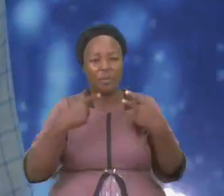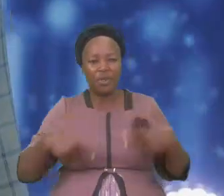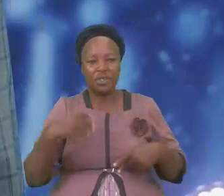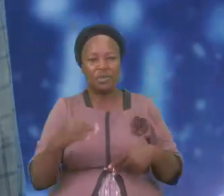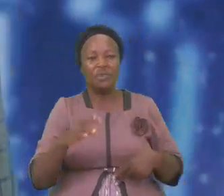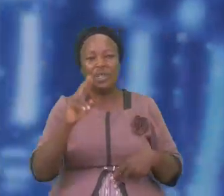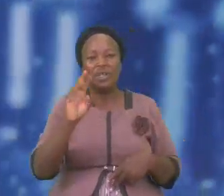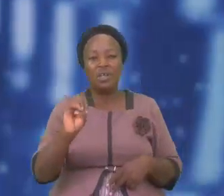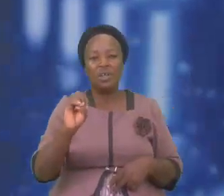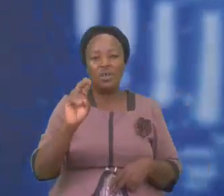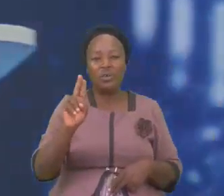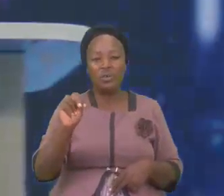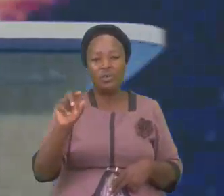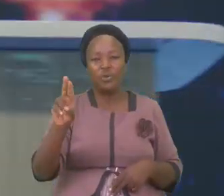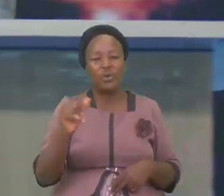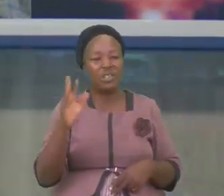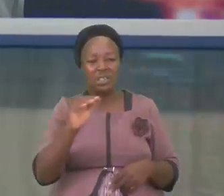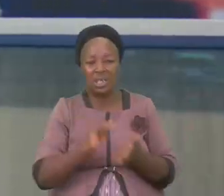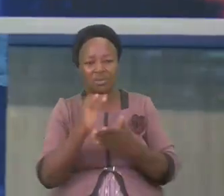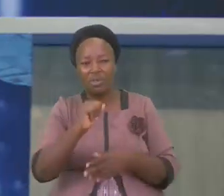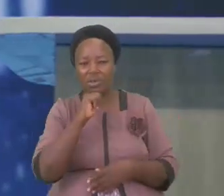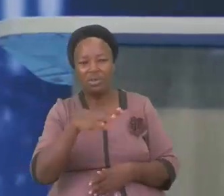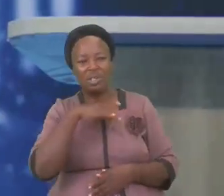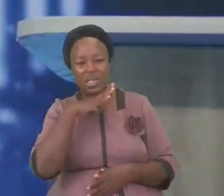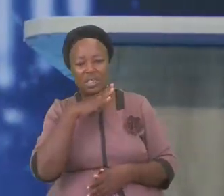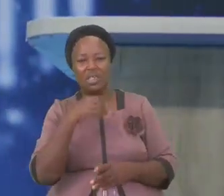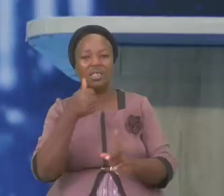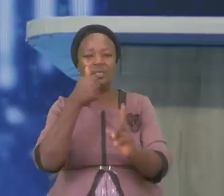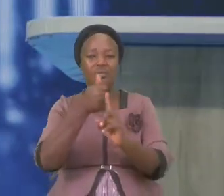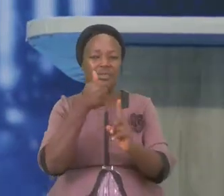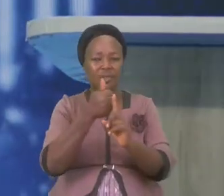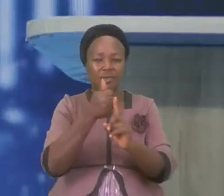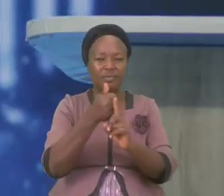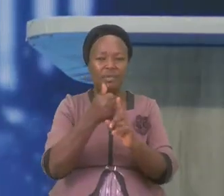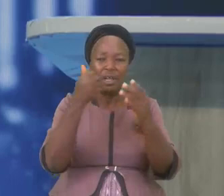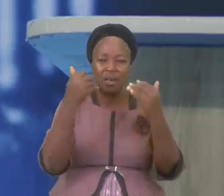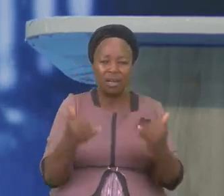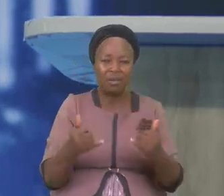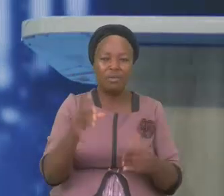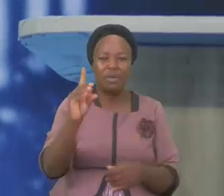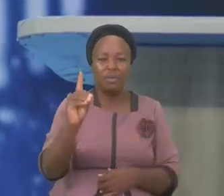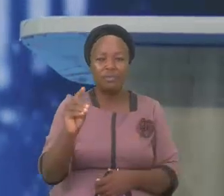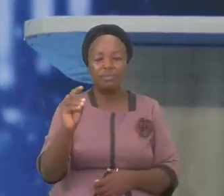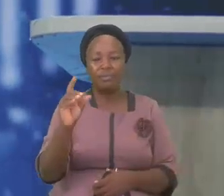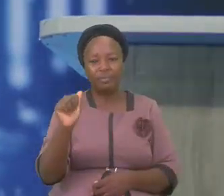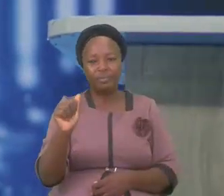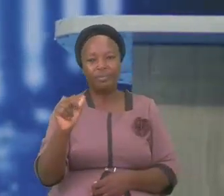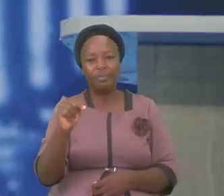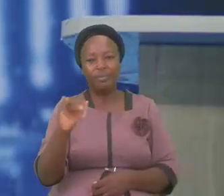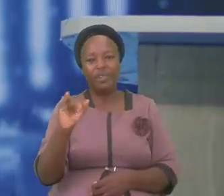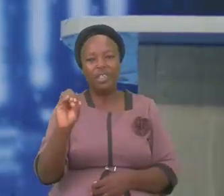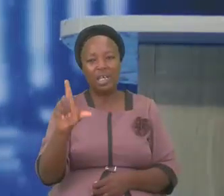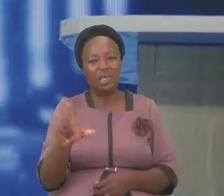Now, Daniel had the right language. He had the